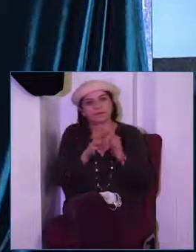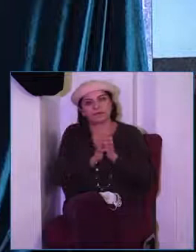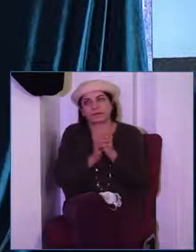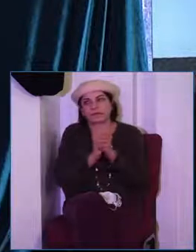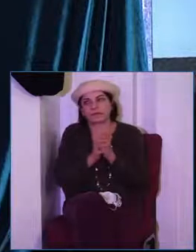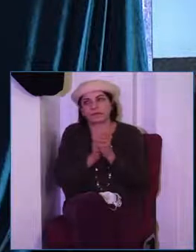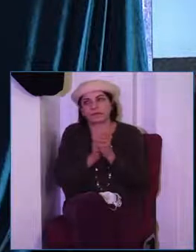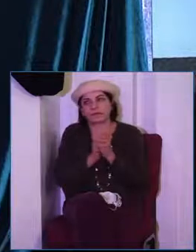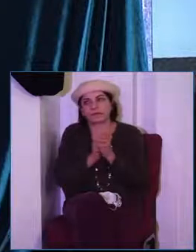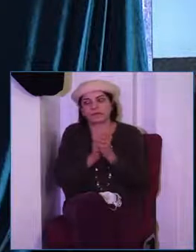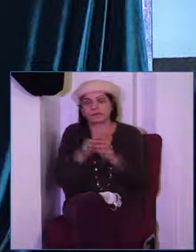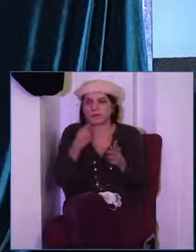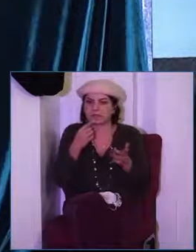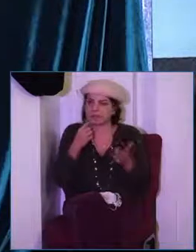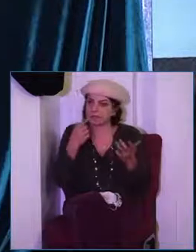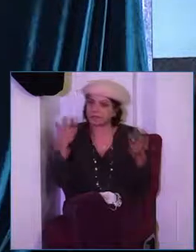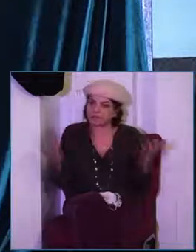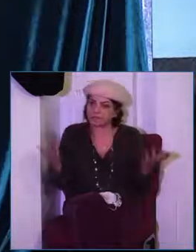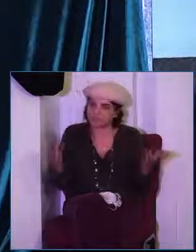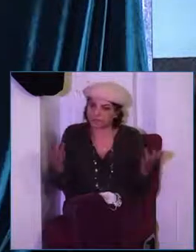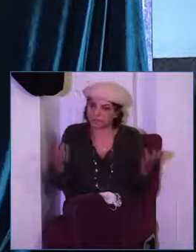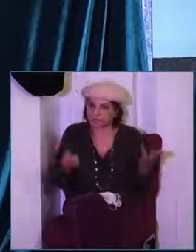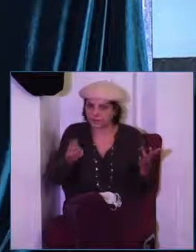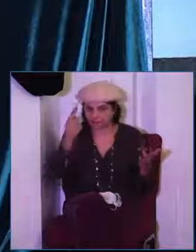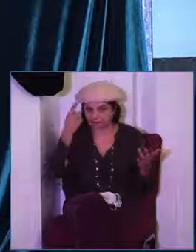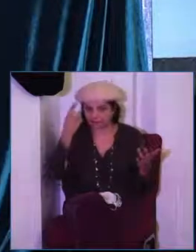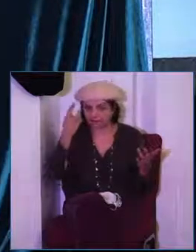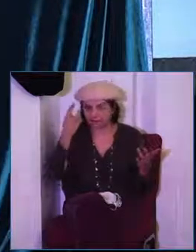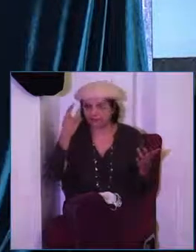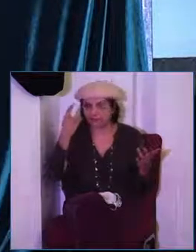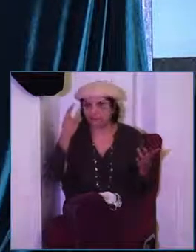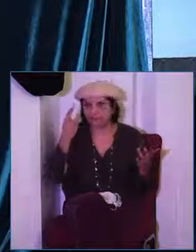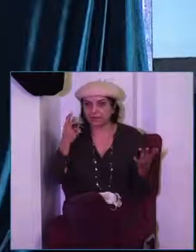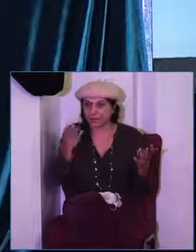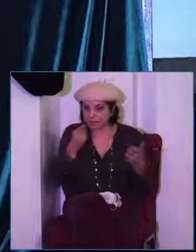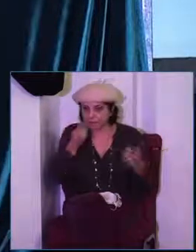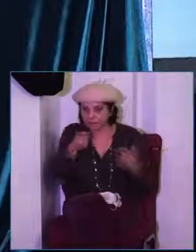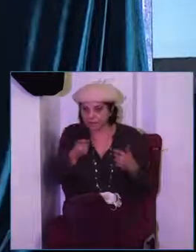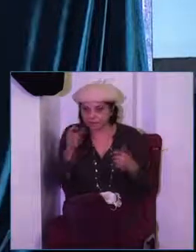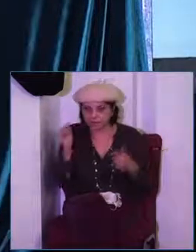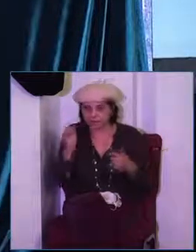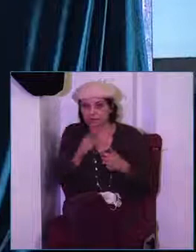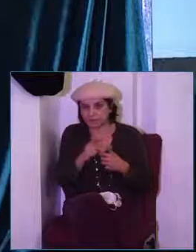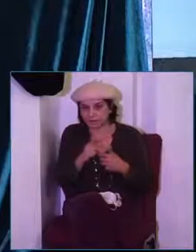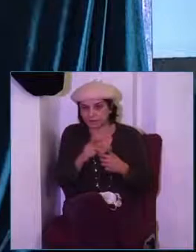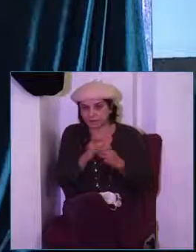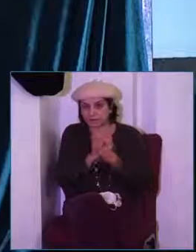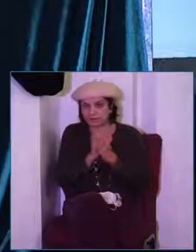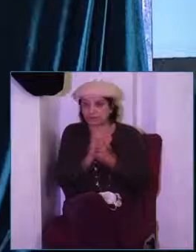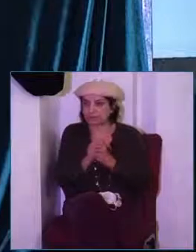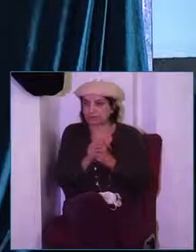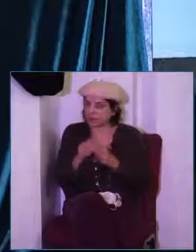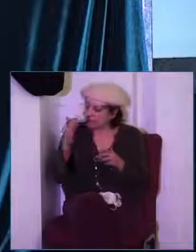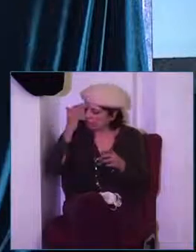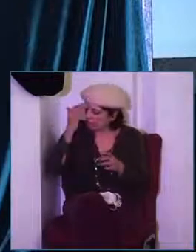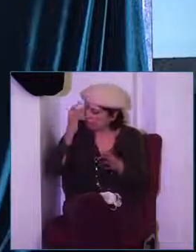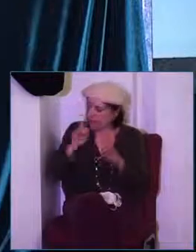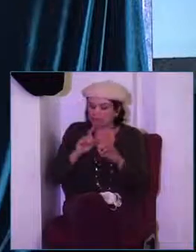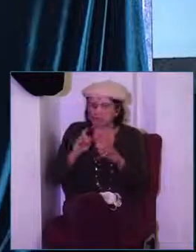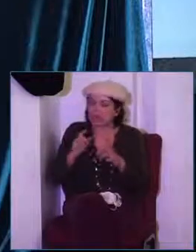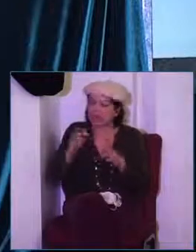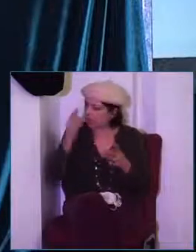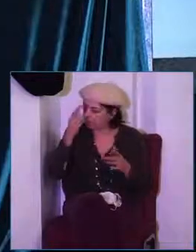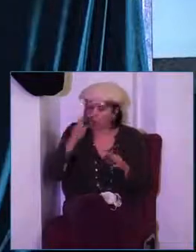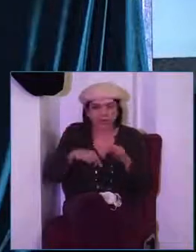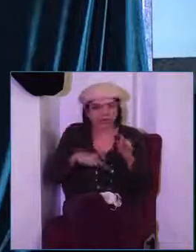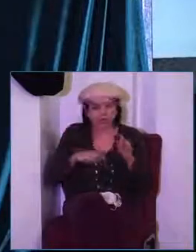worship. And I said, well, I understand, we want you back at worship. He said, but I know I can't. I know